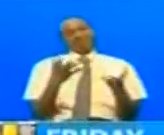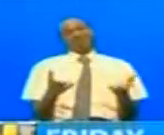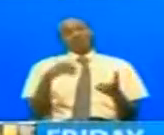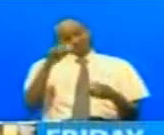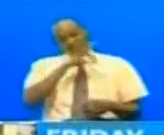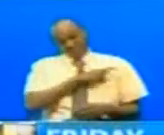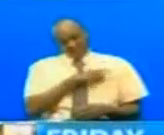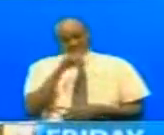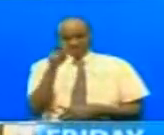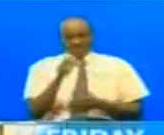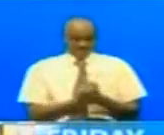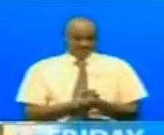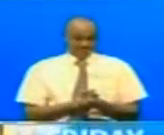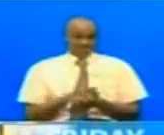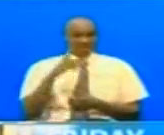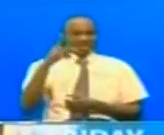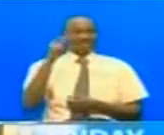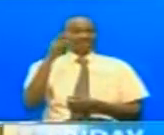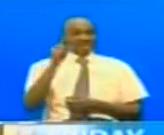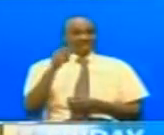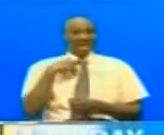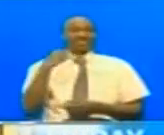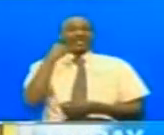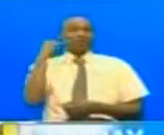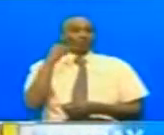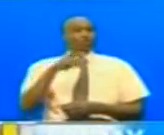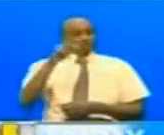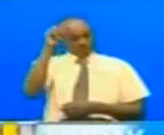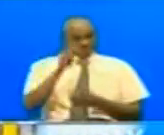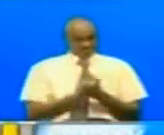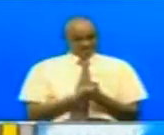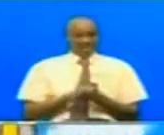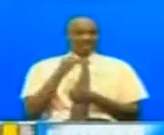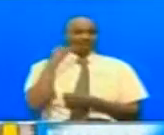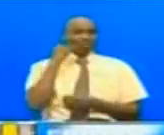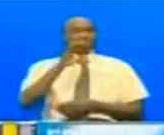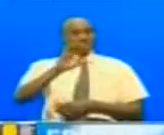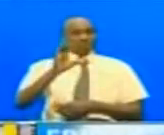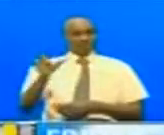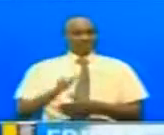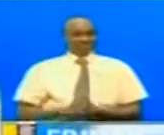his daily bread. Kamche Menza, KTN, at the Nakuru North Cemetery, Nakuru County.